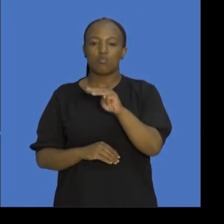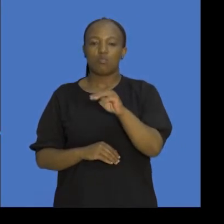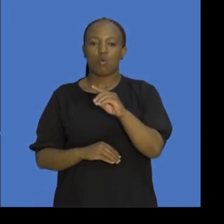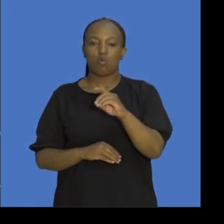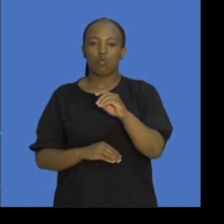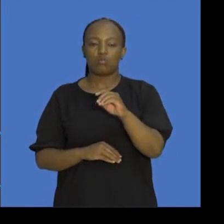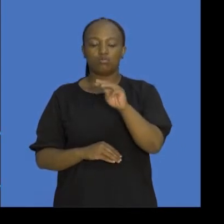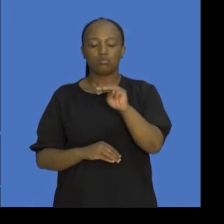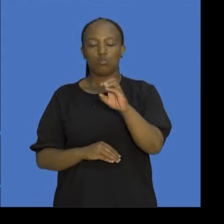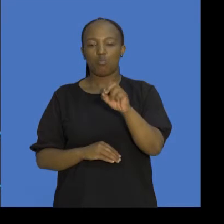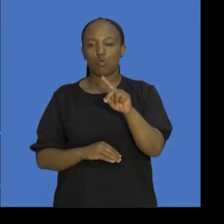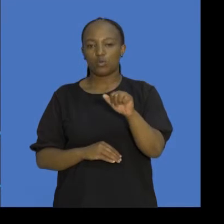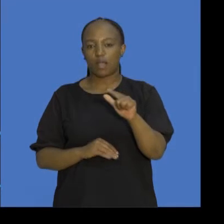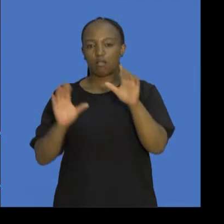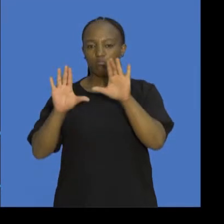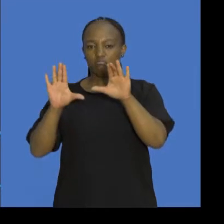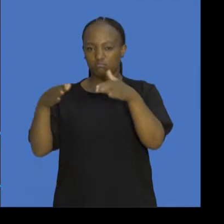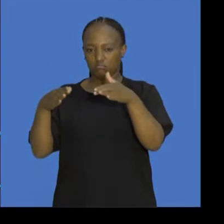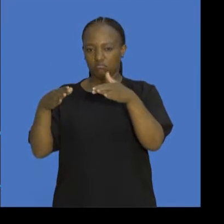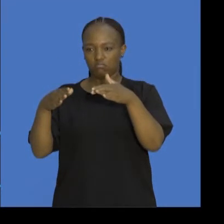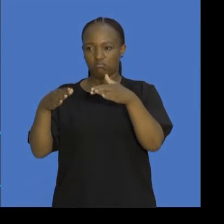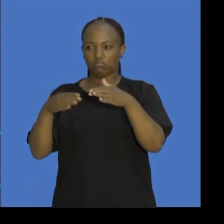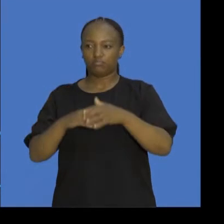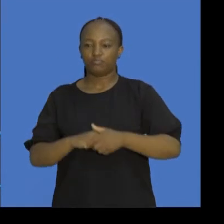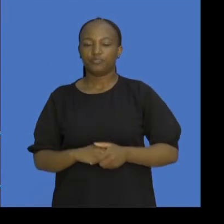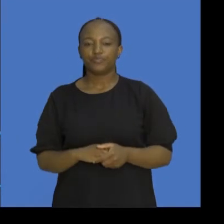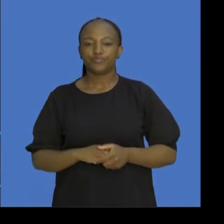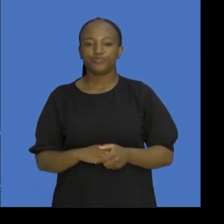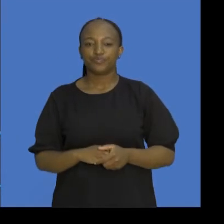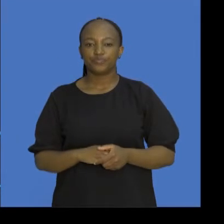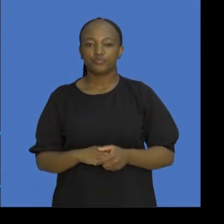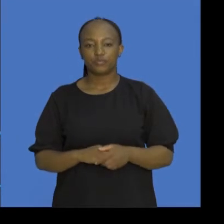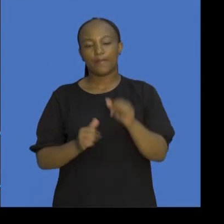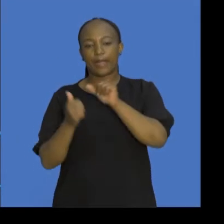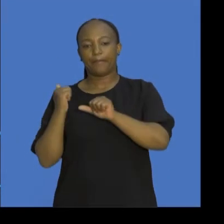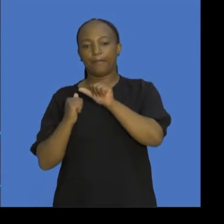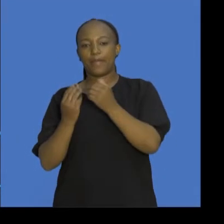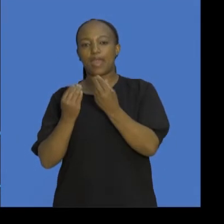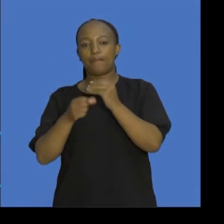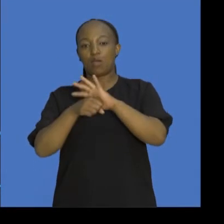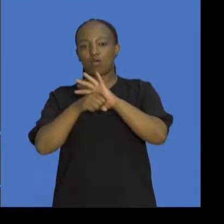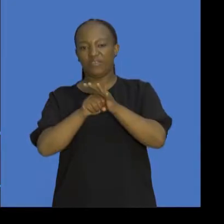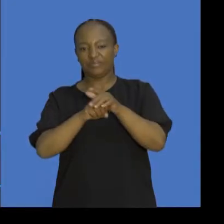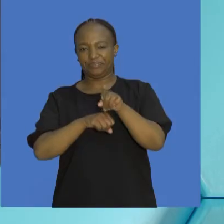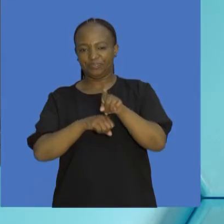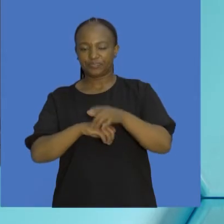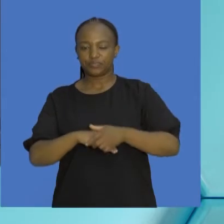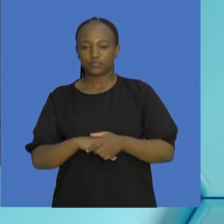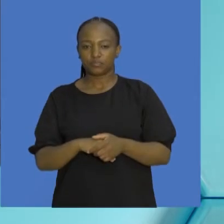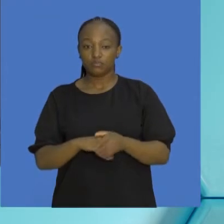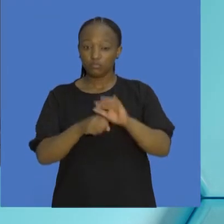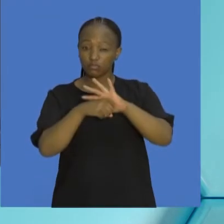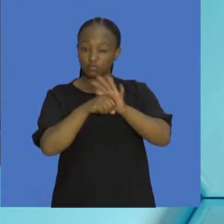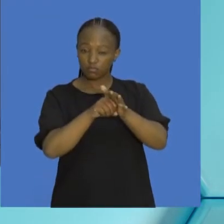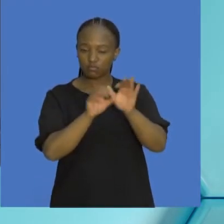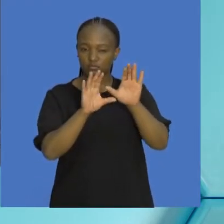class. Okay. What I'd like you to do is to go back to the COVID-19